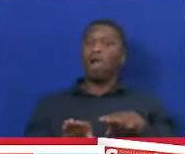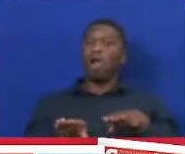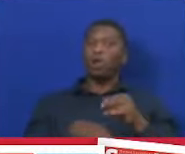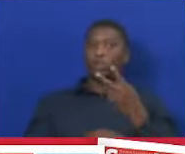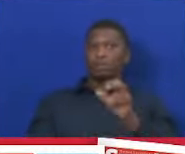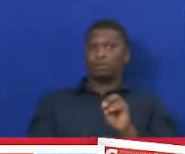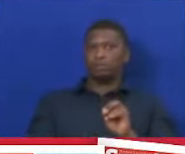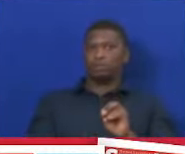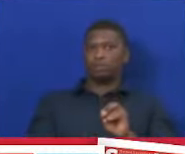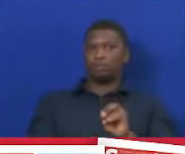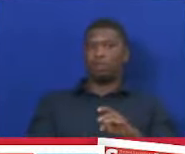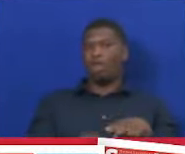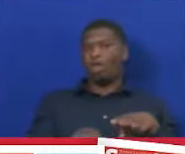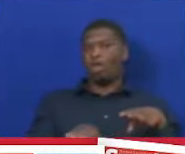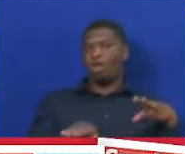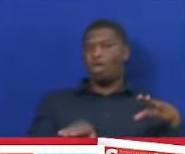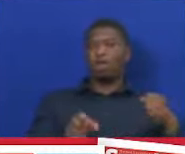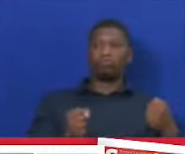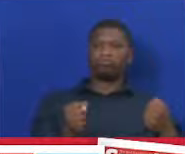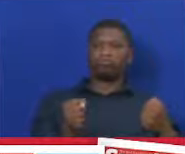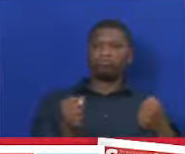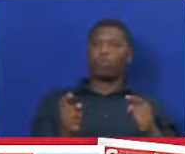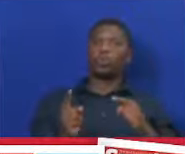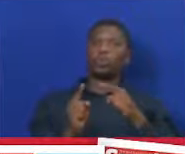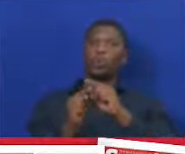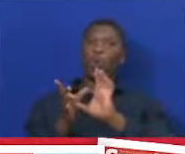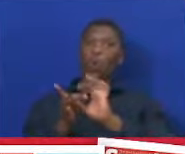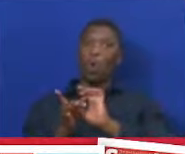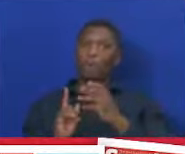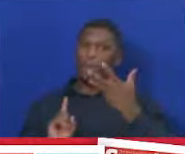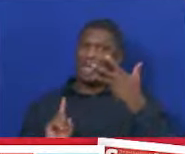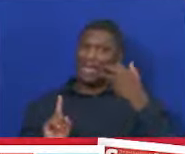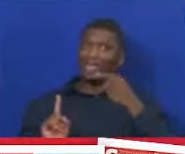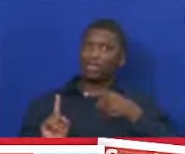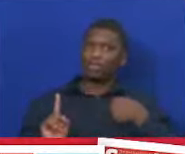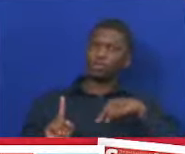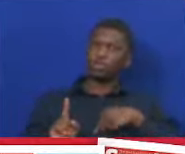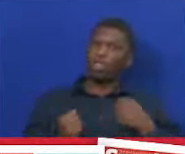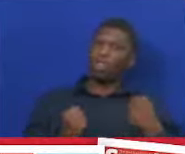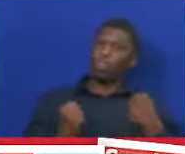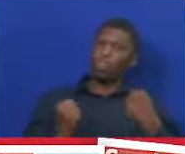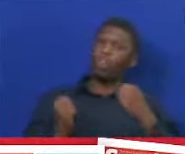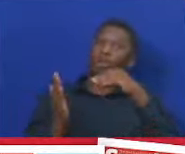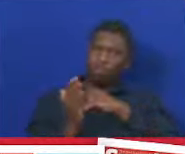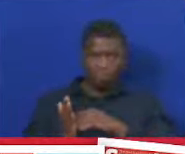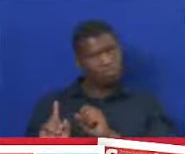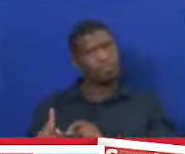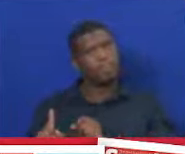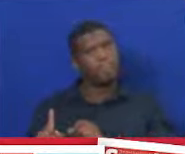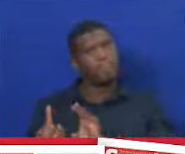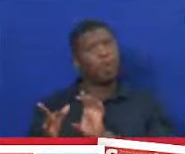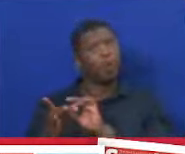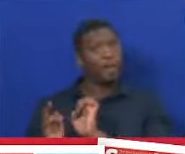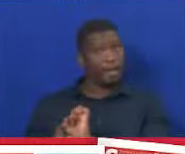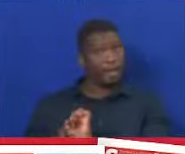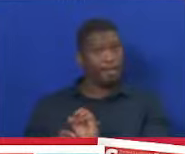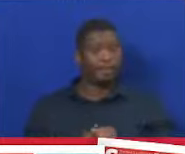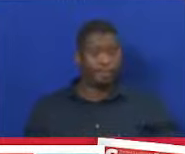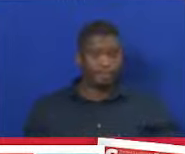of Mr. Vusimusi Madlanga here in Pretoria. And where